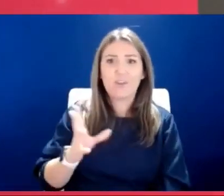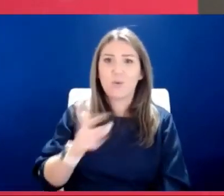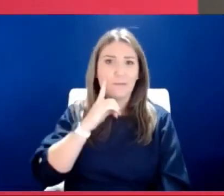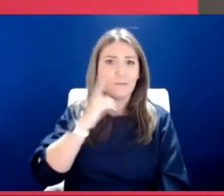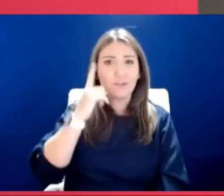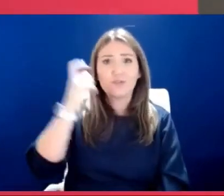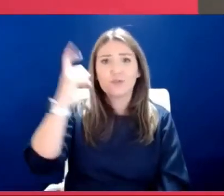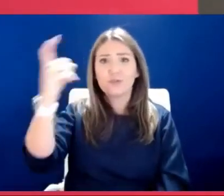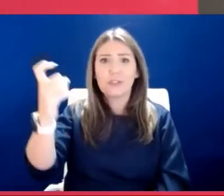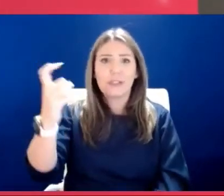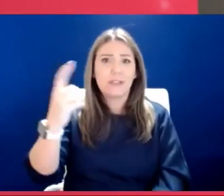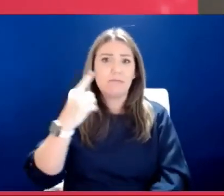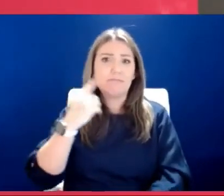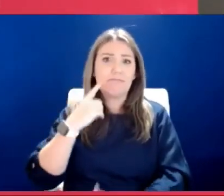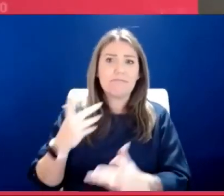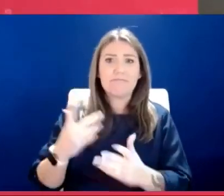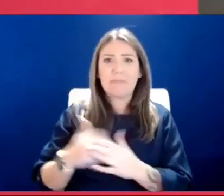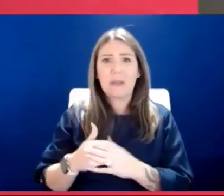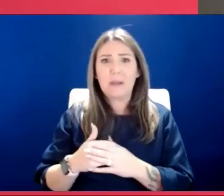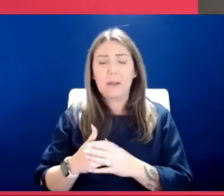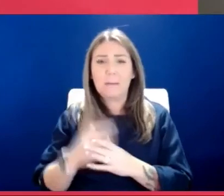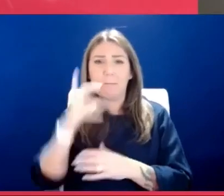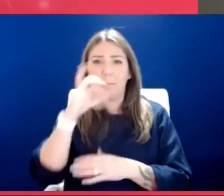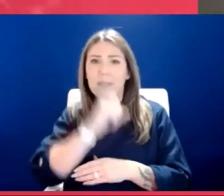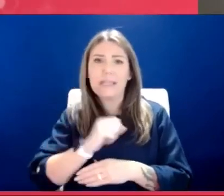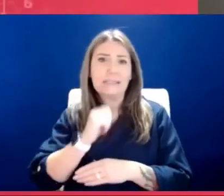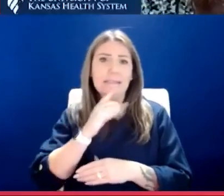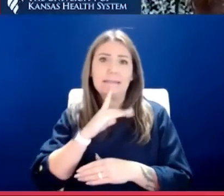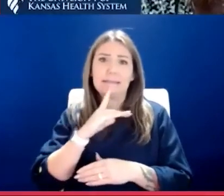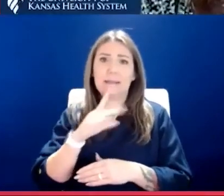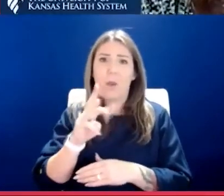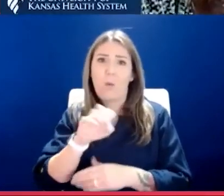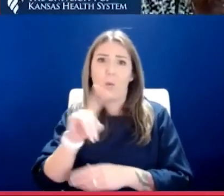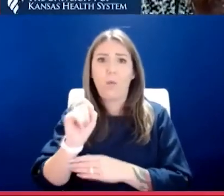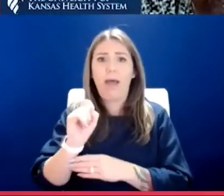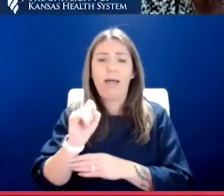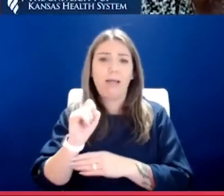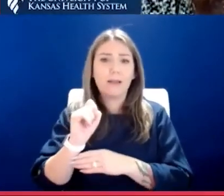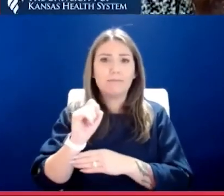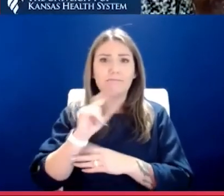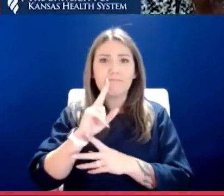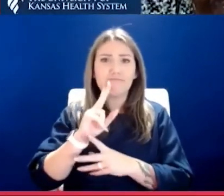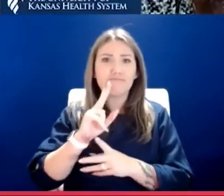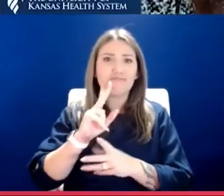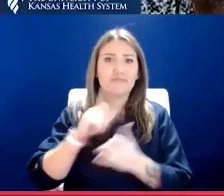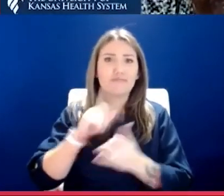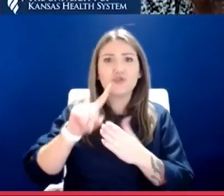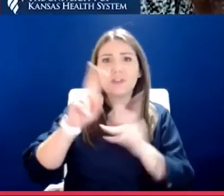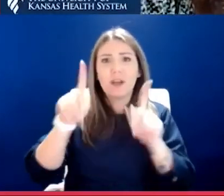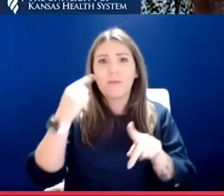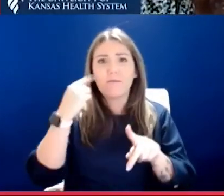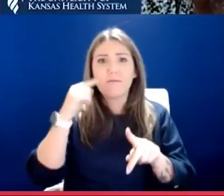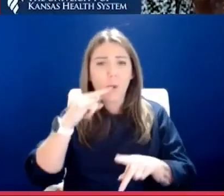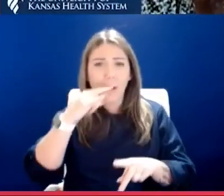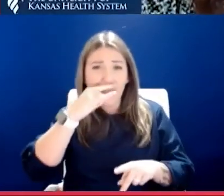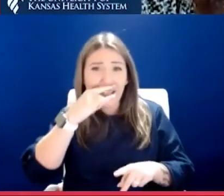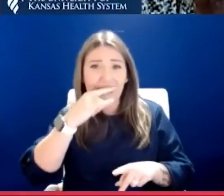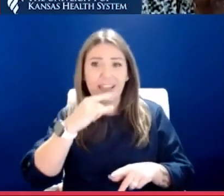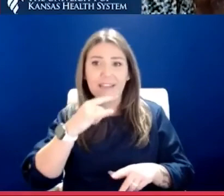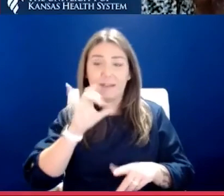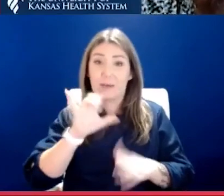well child visit for my kiddos. And so that was definitely a learning